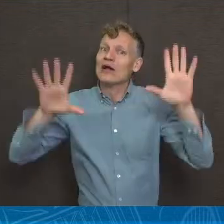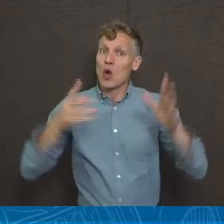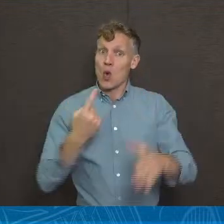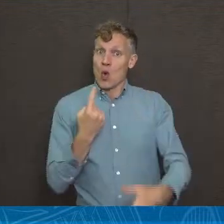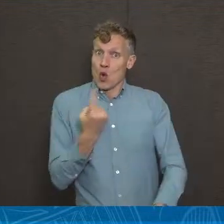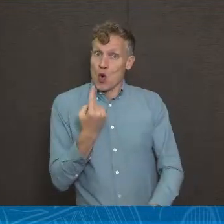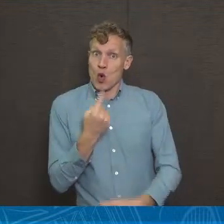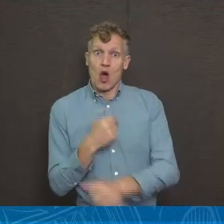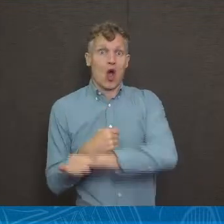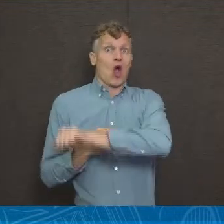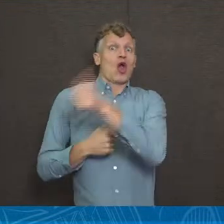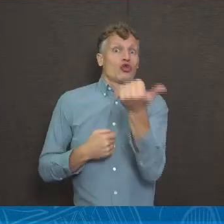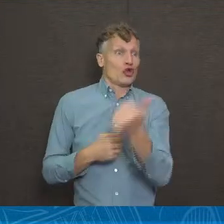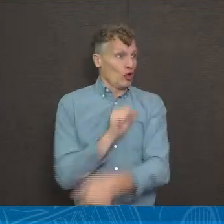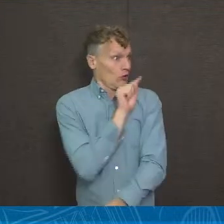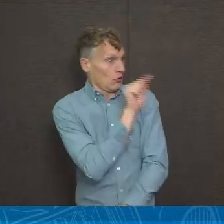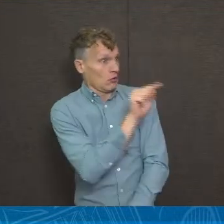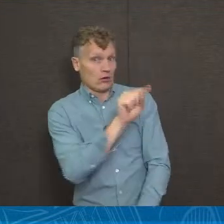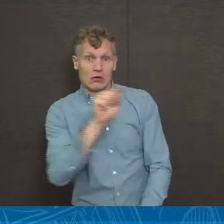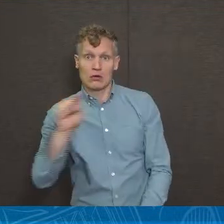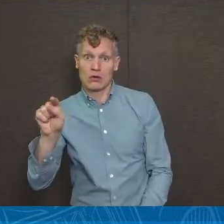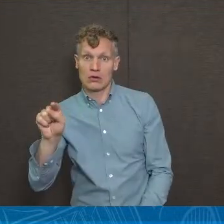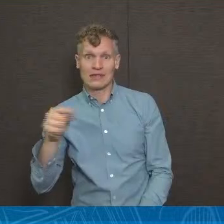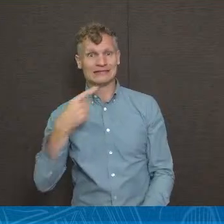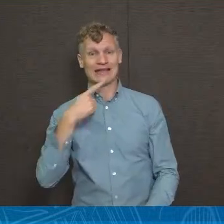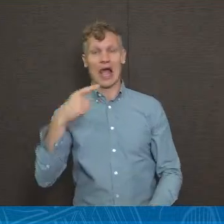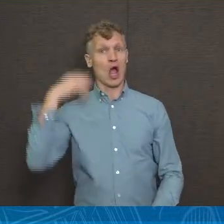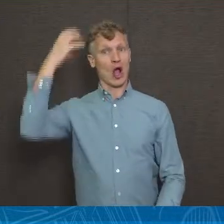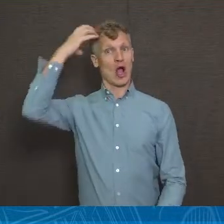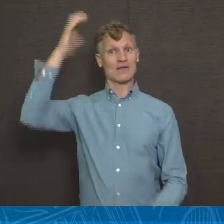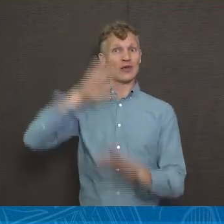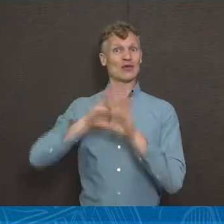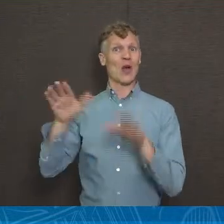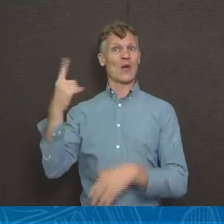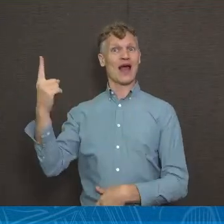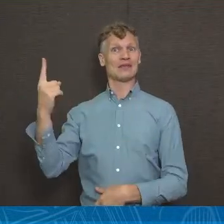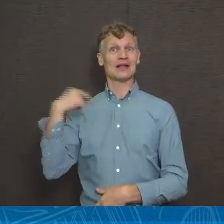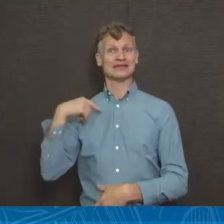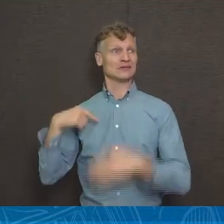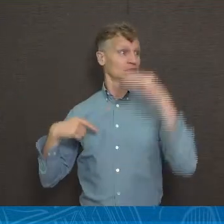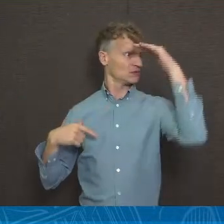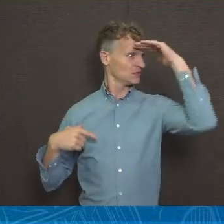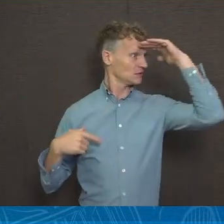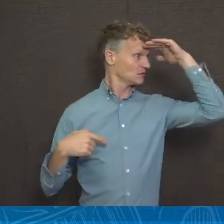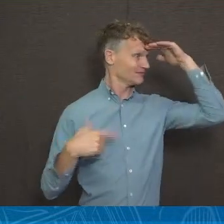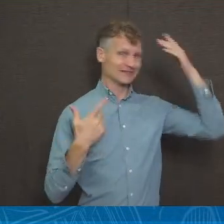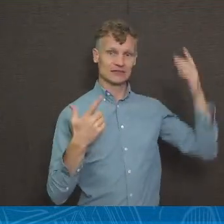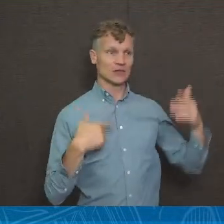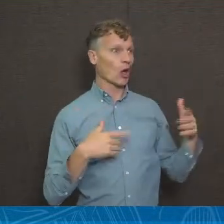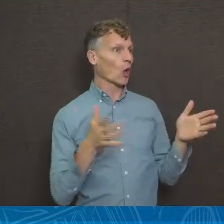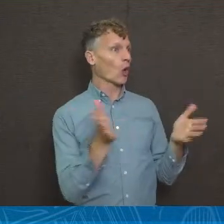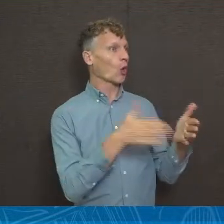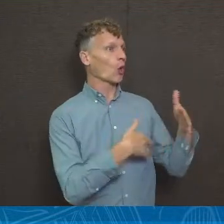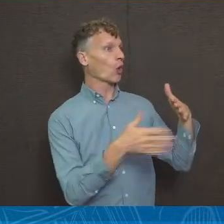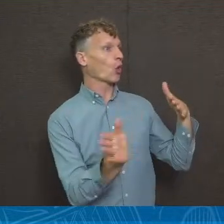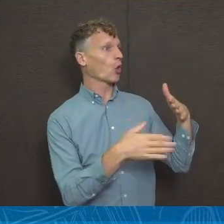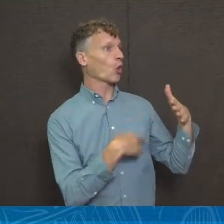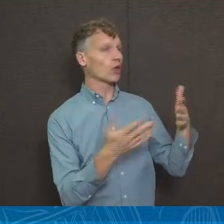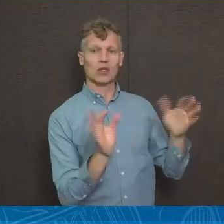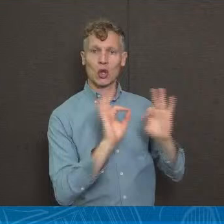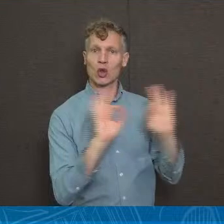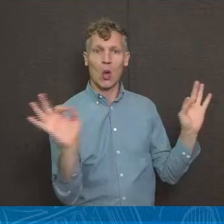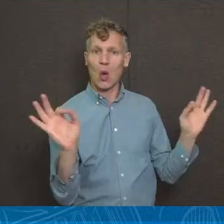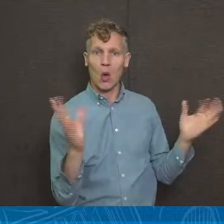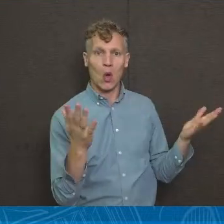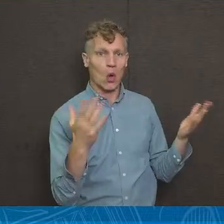frameworks, shared responsibility actually just allows responsibility to be shifted to no one. And that means that many people can be